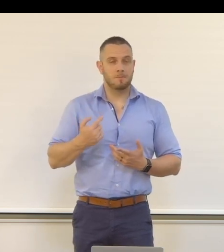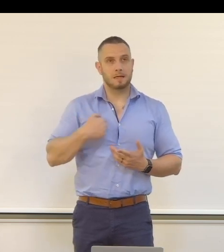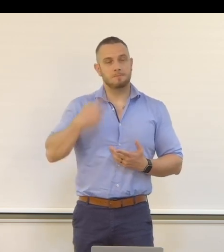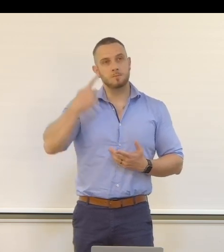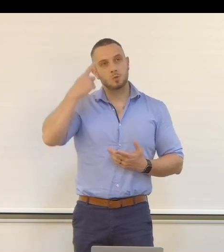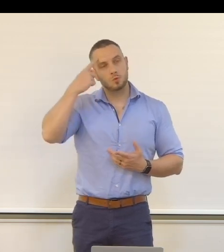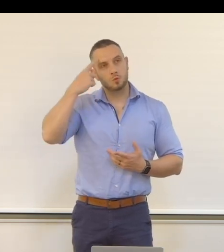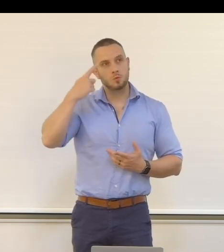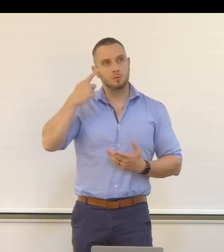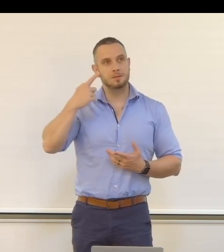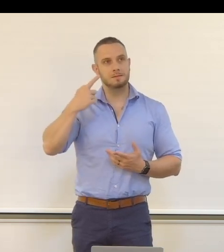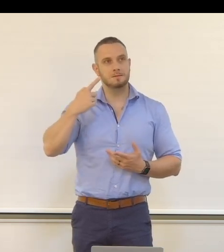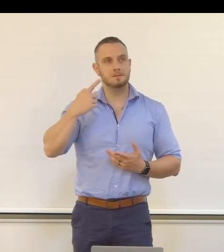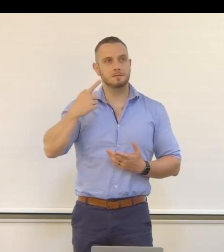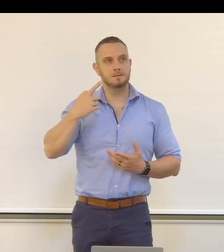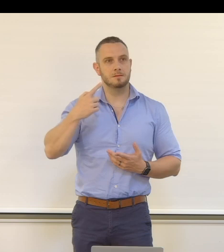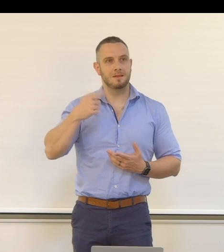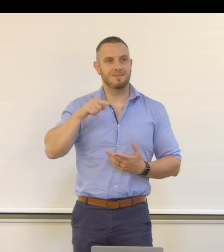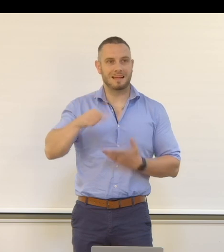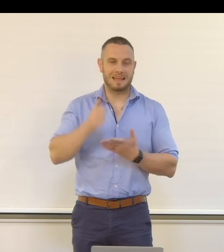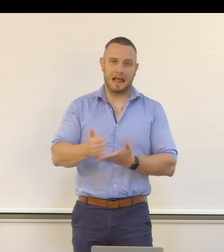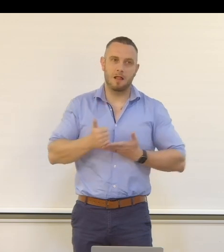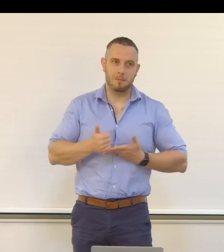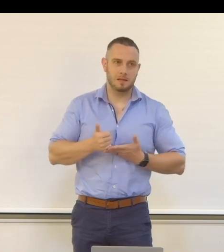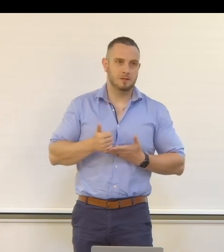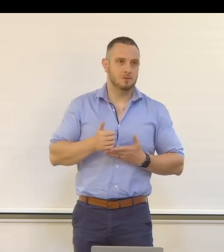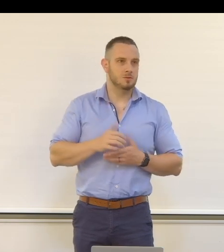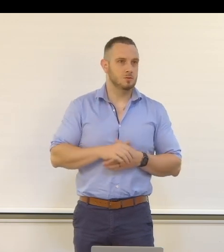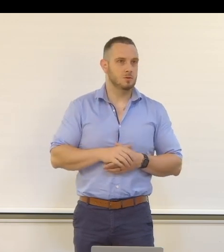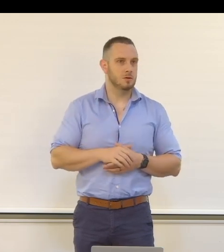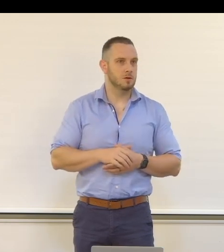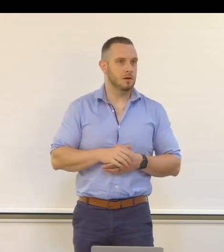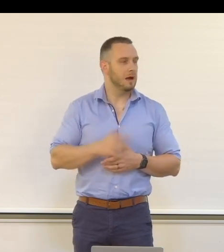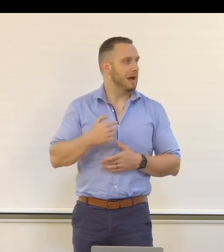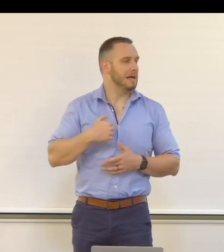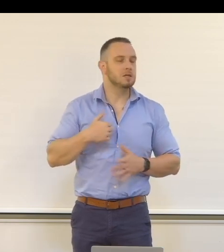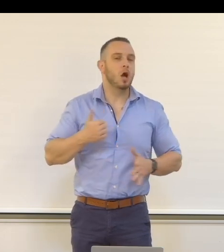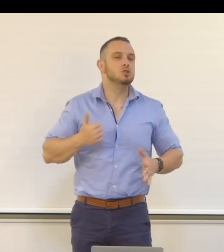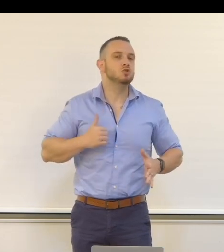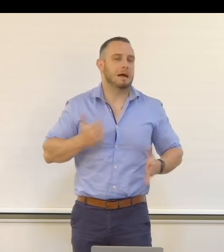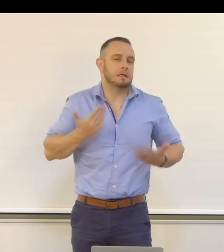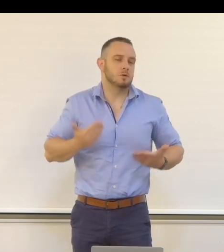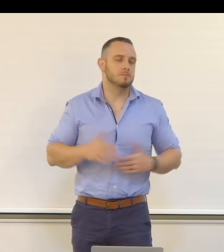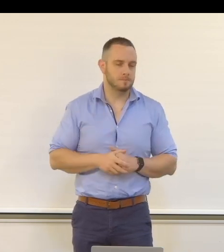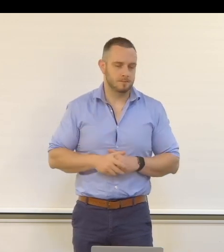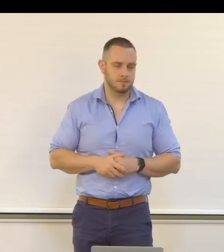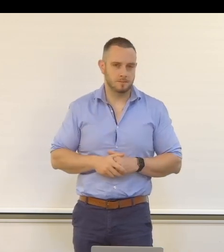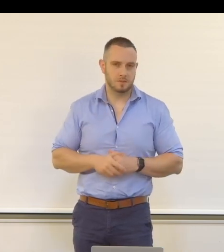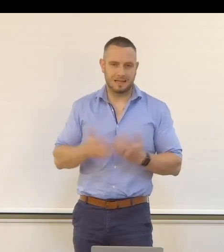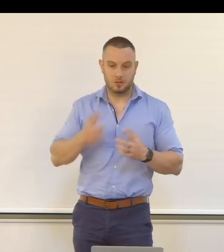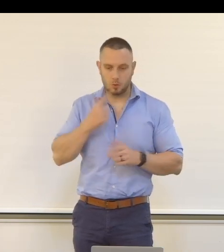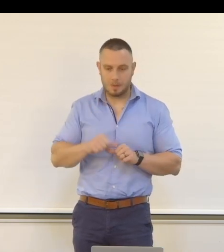a bit more easily, which helped me. Once again, I assume, I don't know, to get through the next